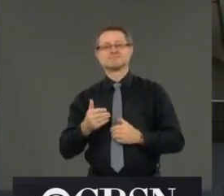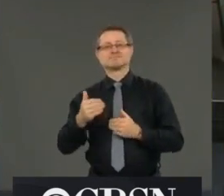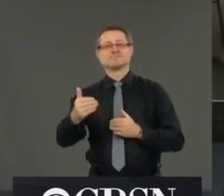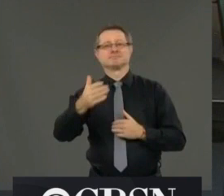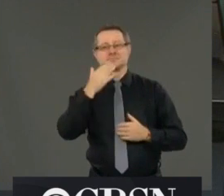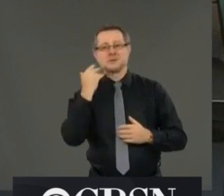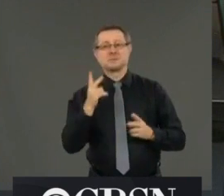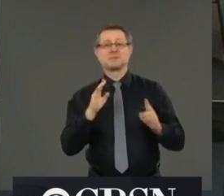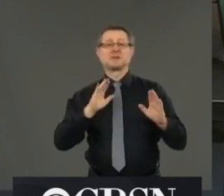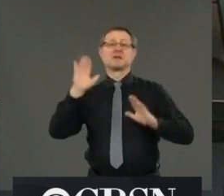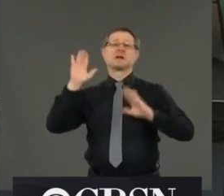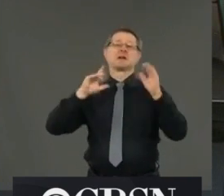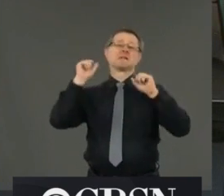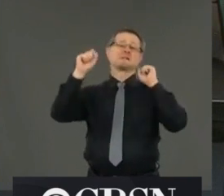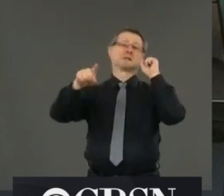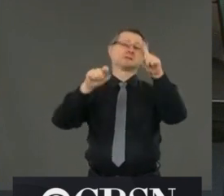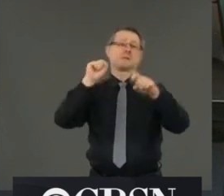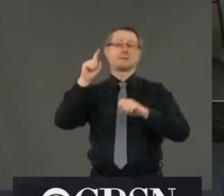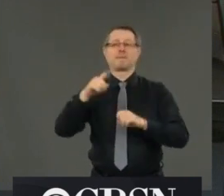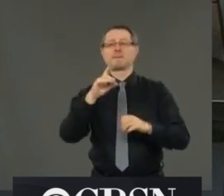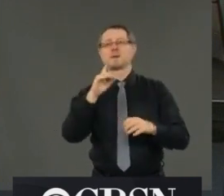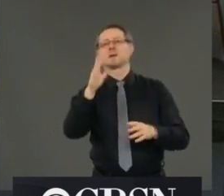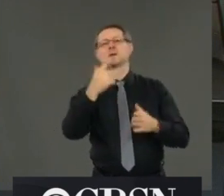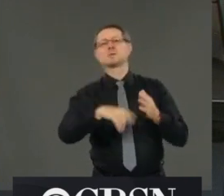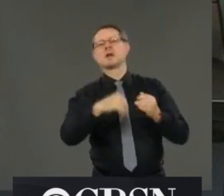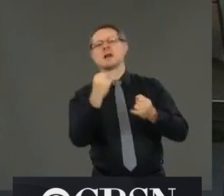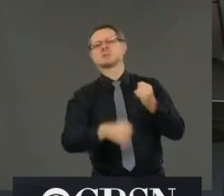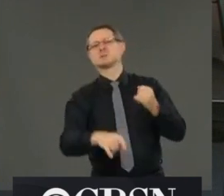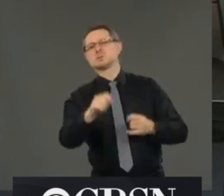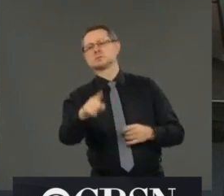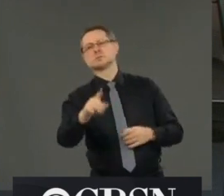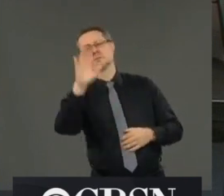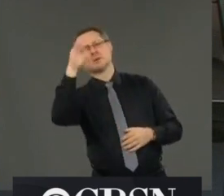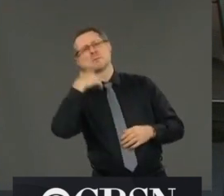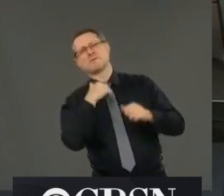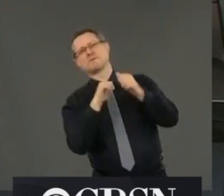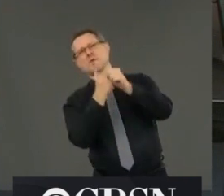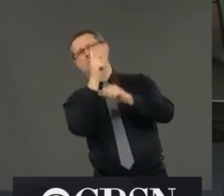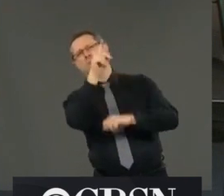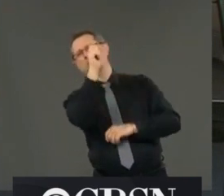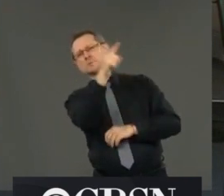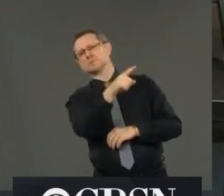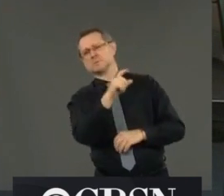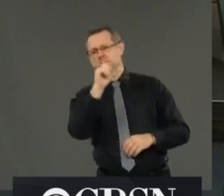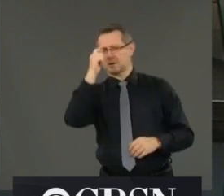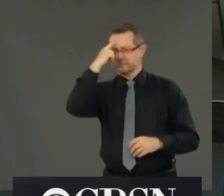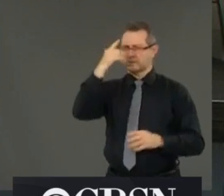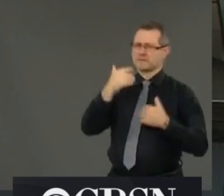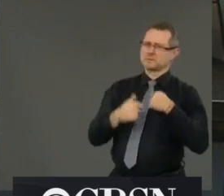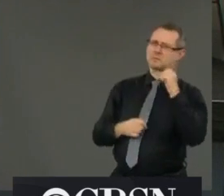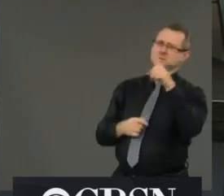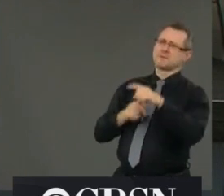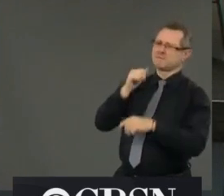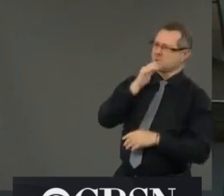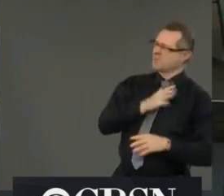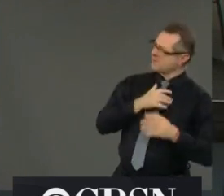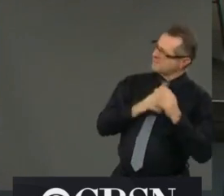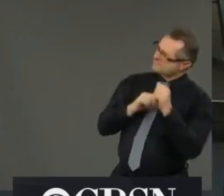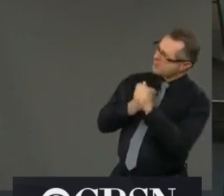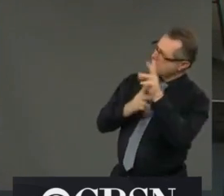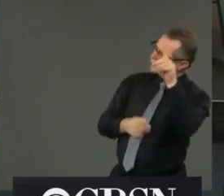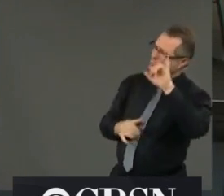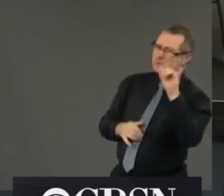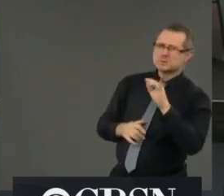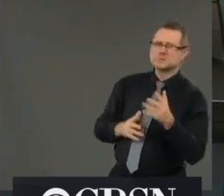Follow-up question? Go ahead, last question. Governor, I have a follow-up question. And I don't mean to be... I have a follow-up, important, really. You gotta Okay, take but it. Governor, can I just ask